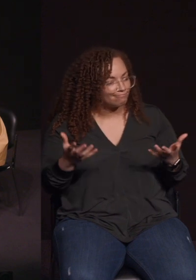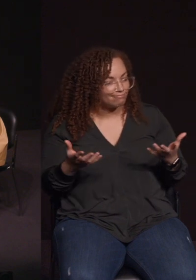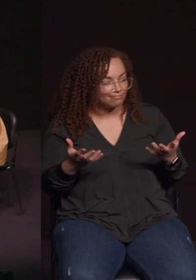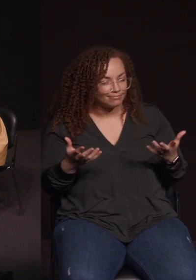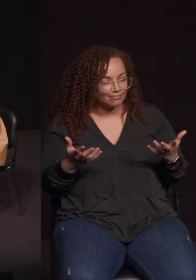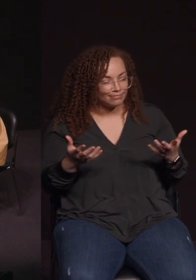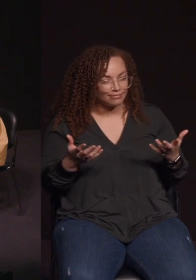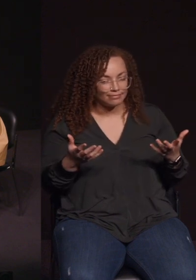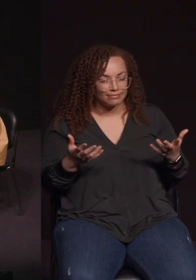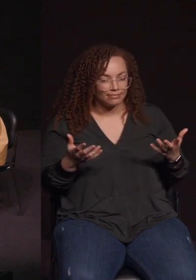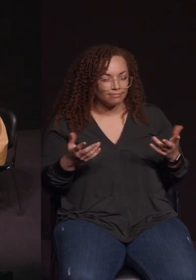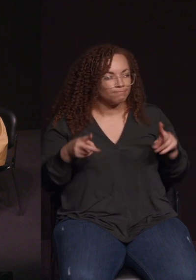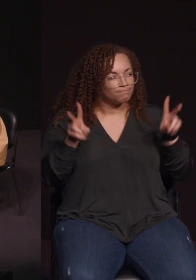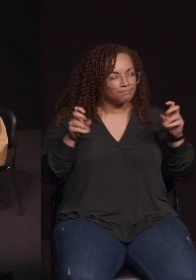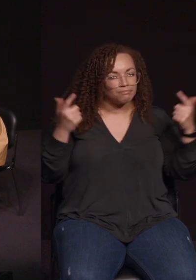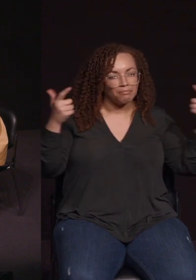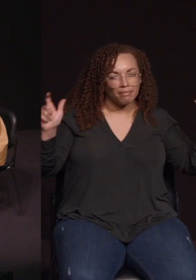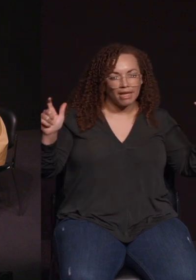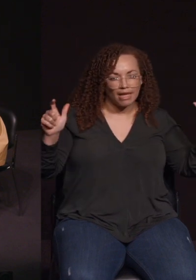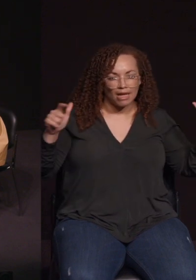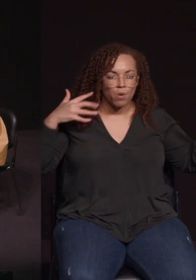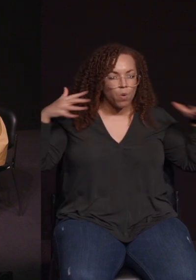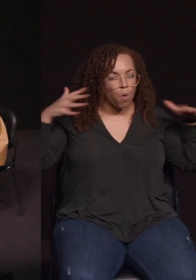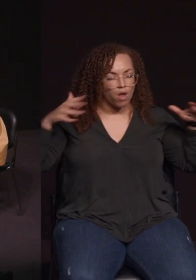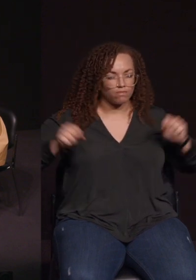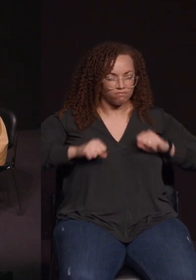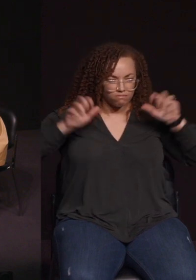some big noise behind it, you know.